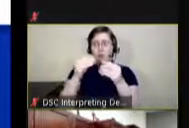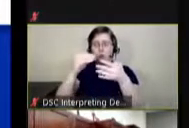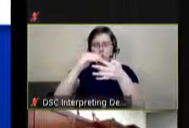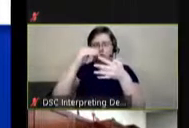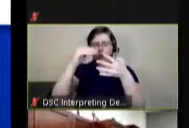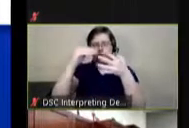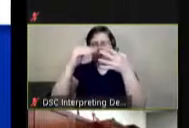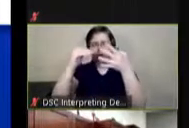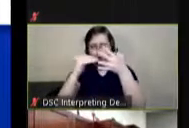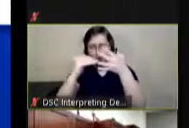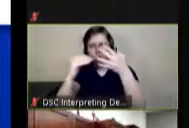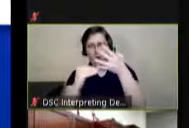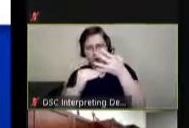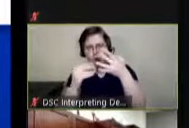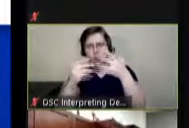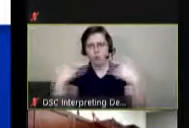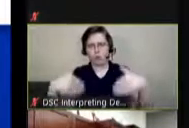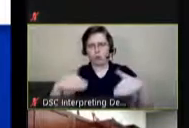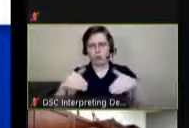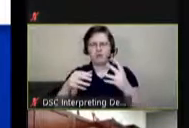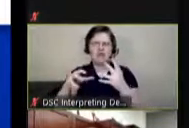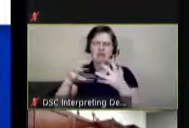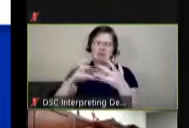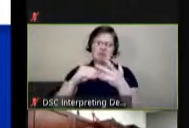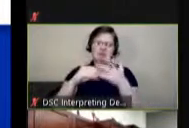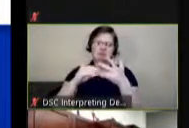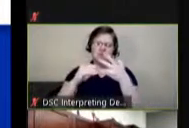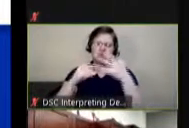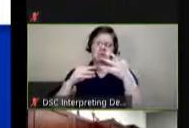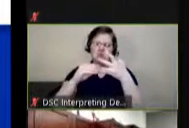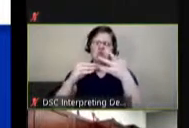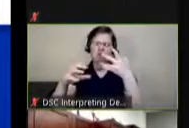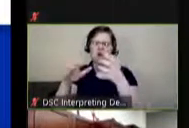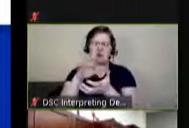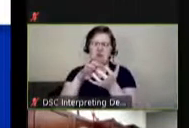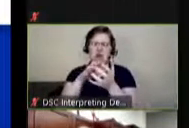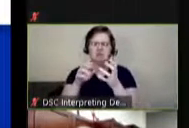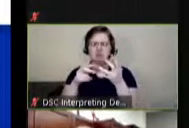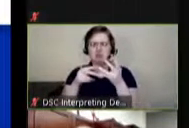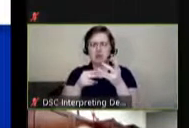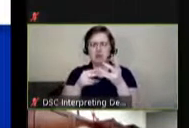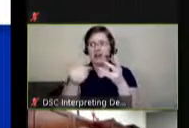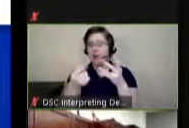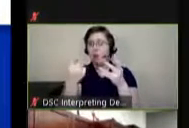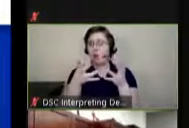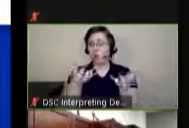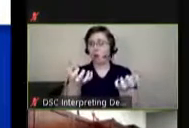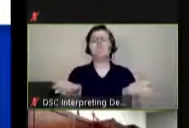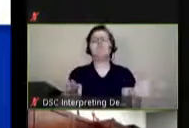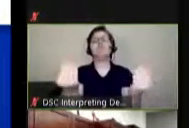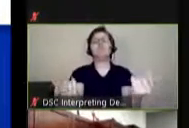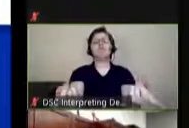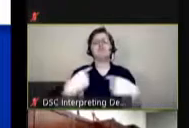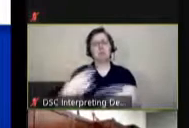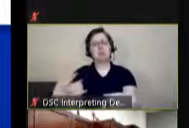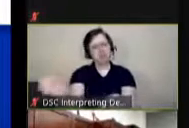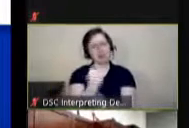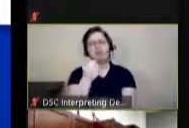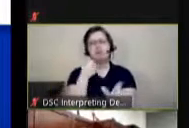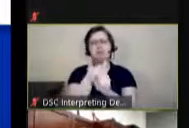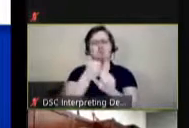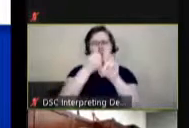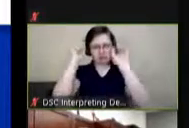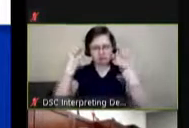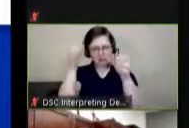to phase three and four. Let's just combine those two. And really that is anybody who wants one, come get it. That's